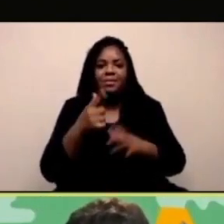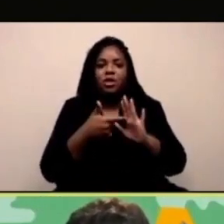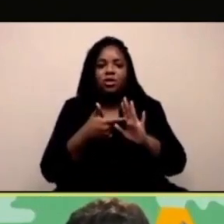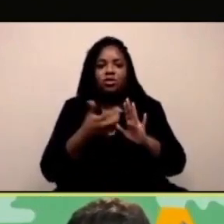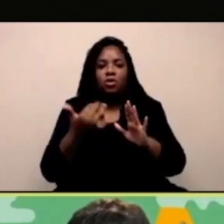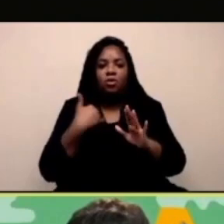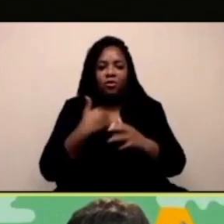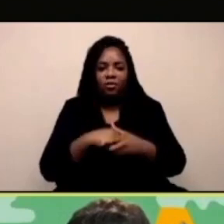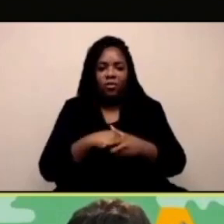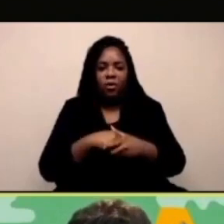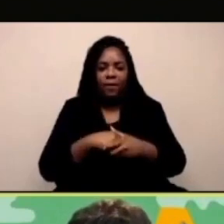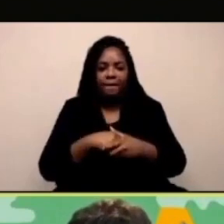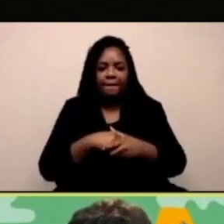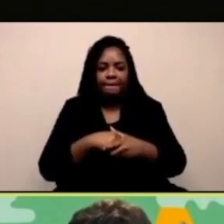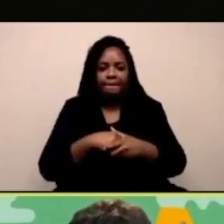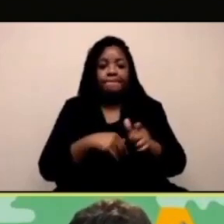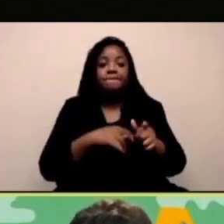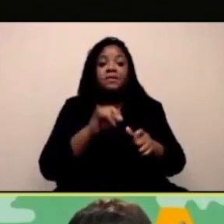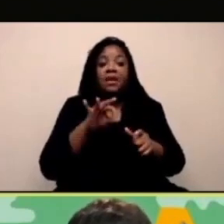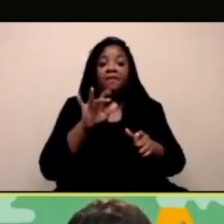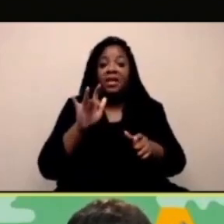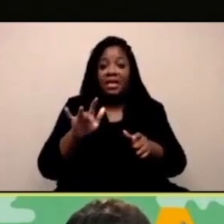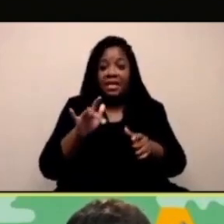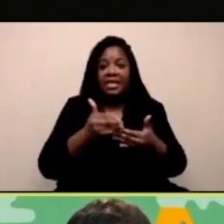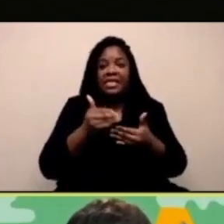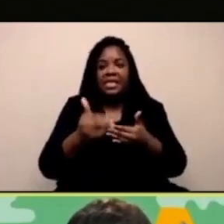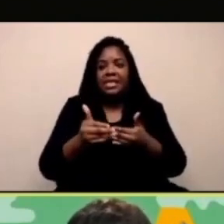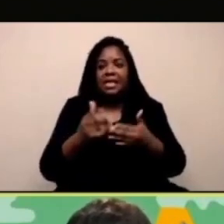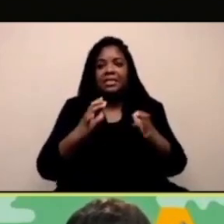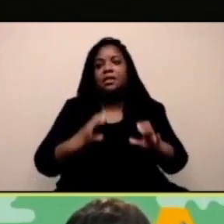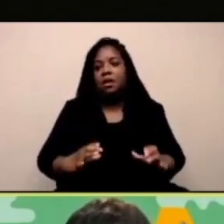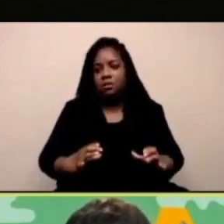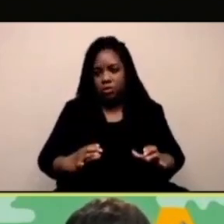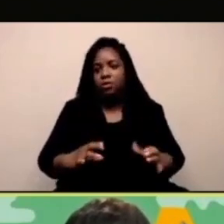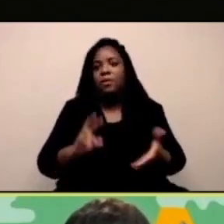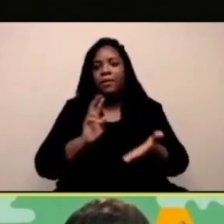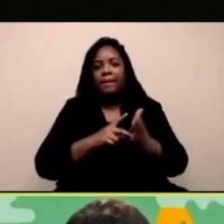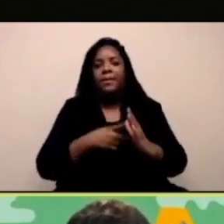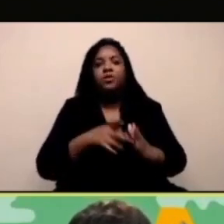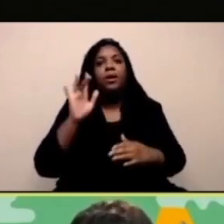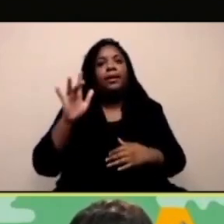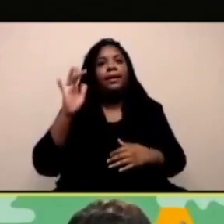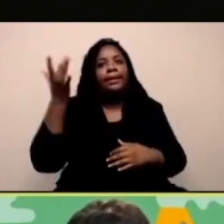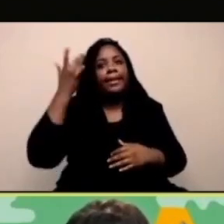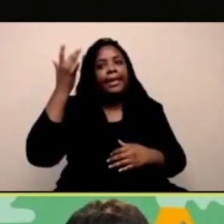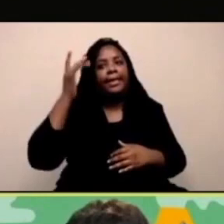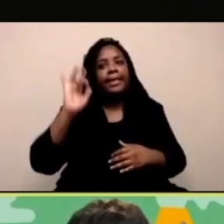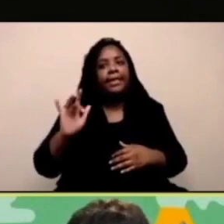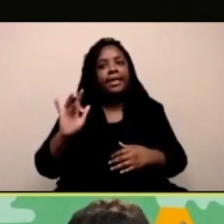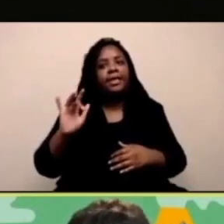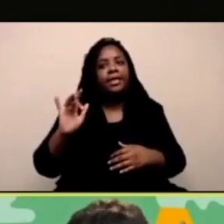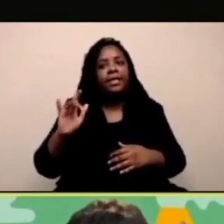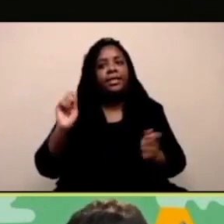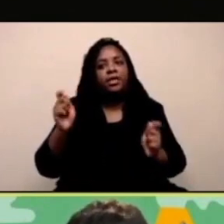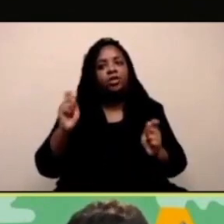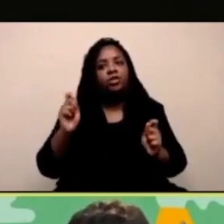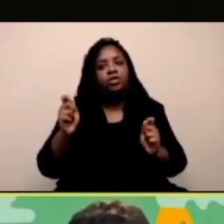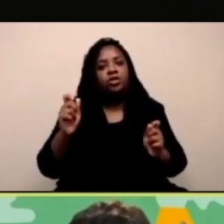but with also when clicked next costume. That allows you to just cycle through different things to stick on your